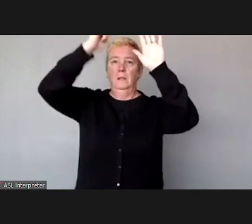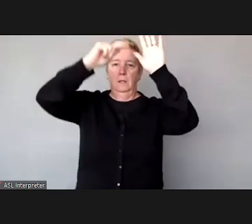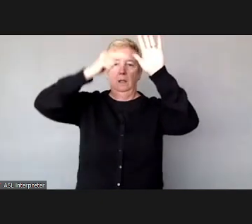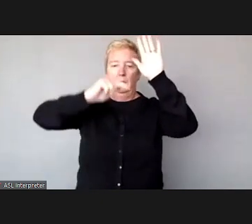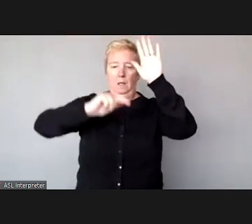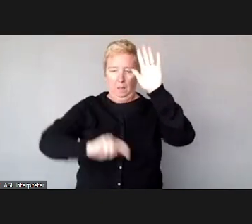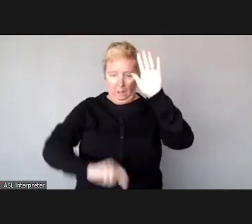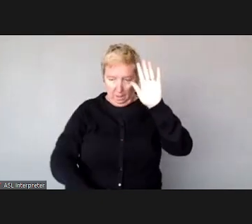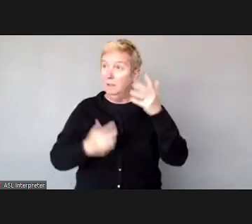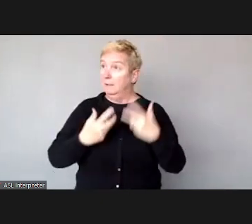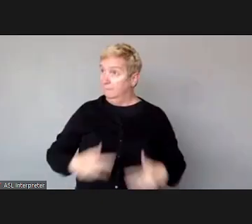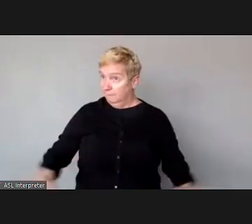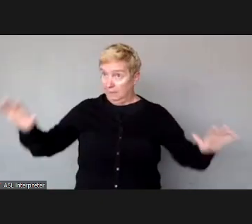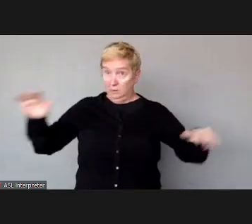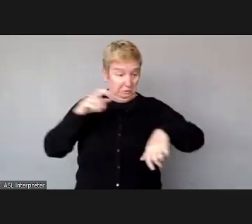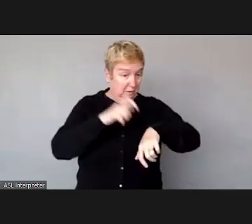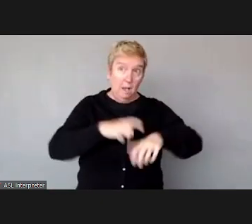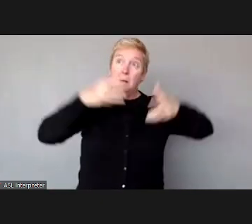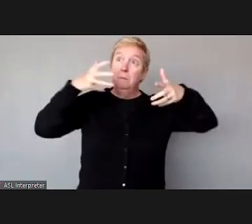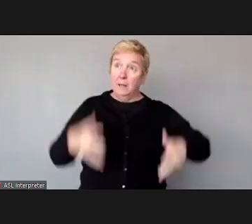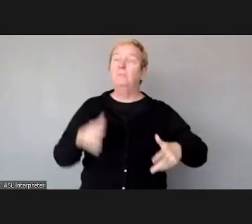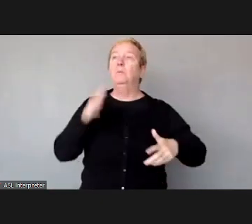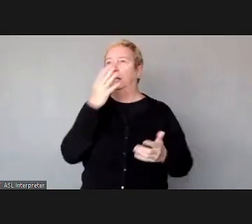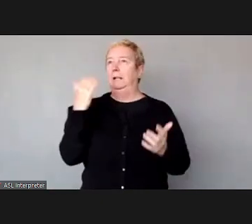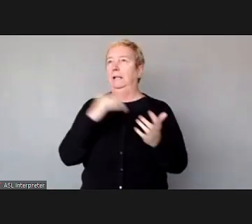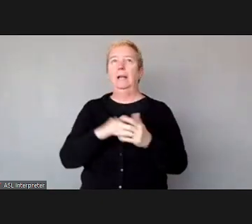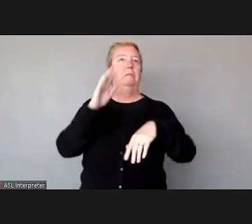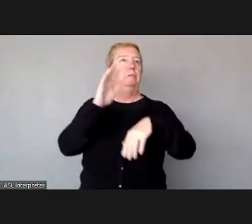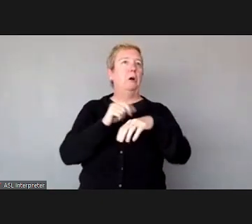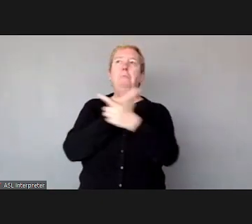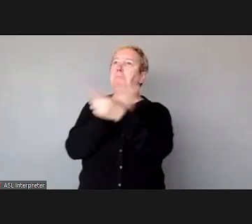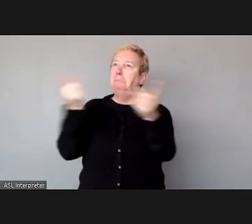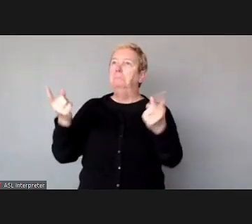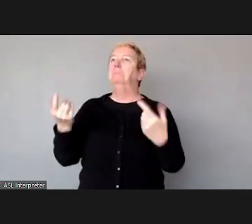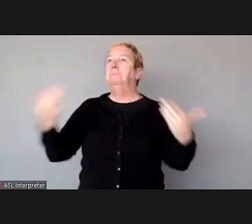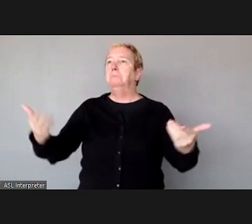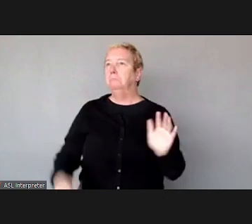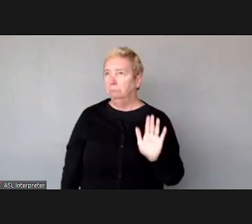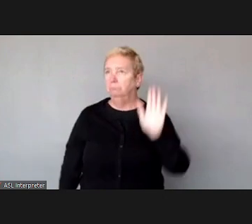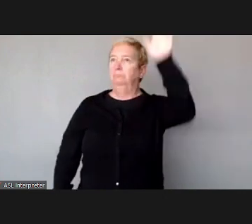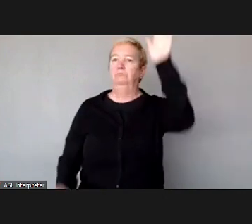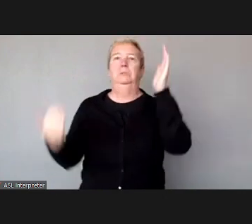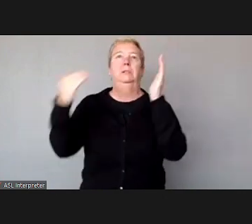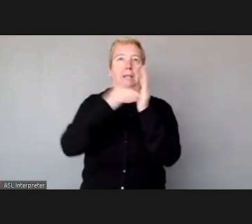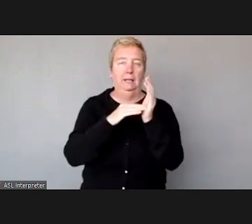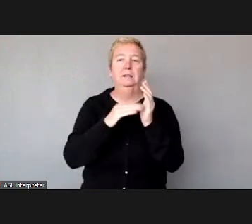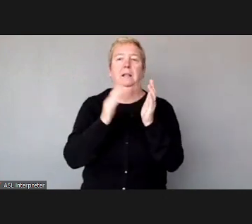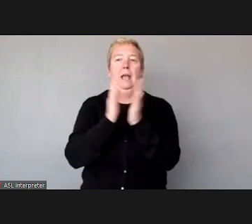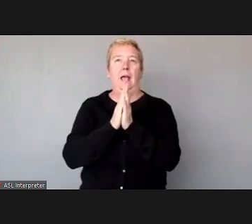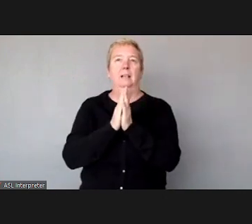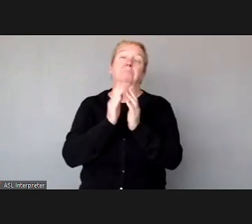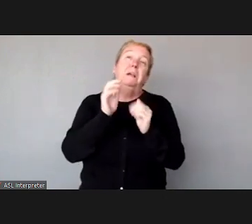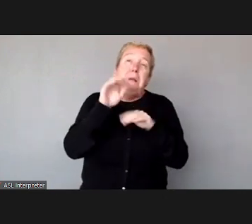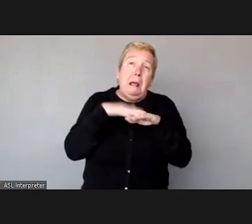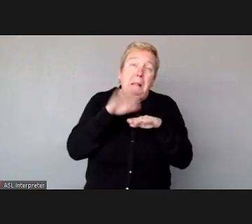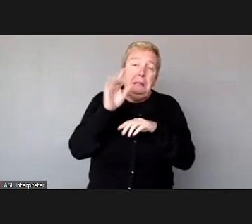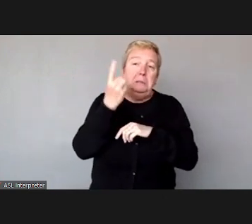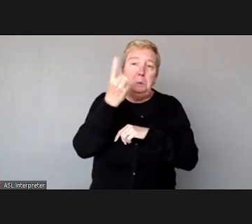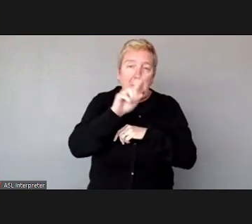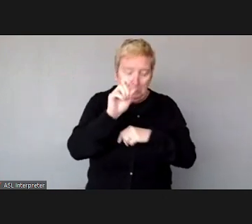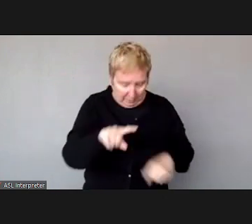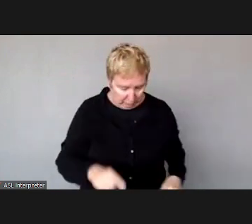time, we'll go to round two to give each reporter an opportunity to at least ask one question. I'll